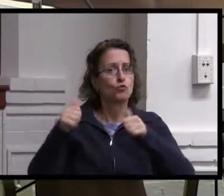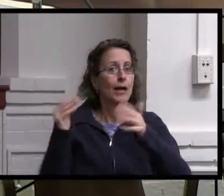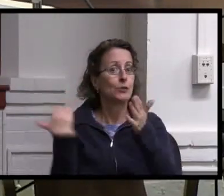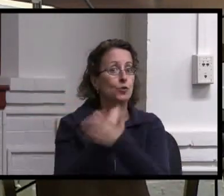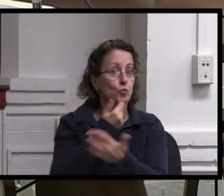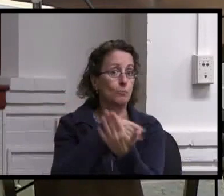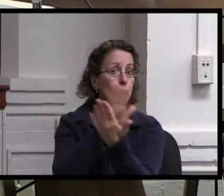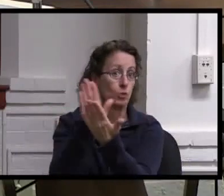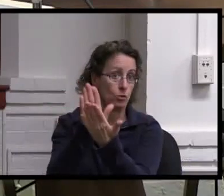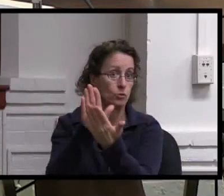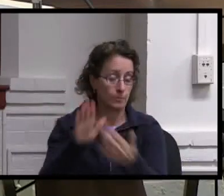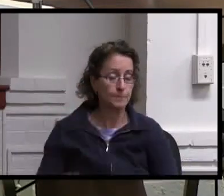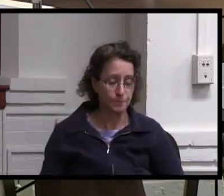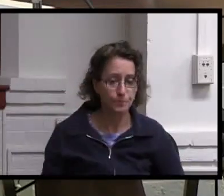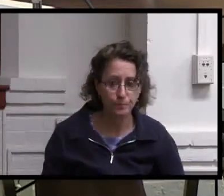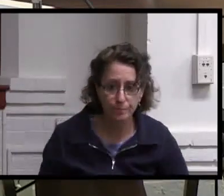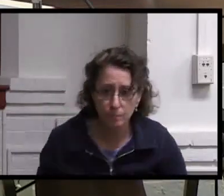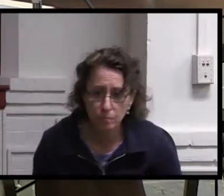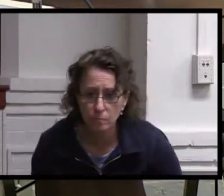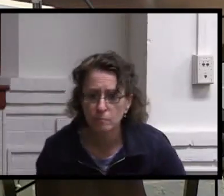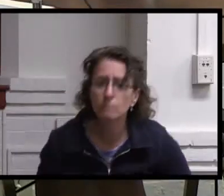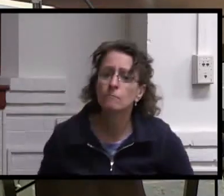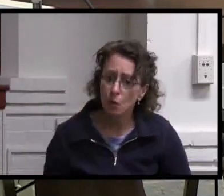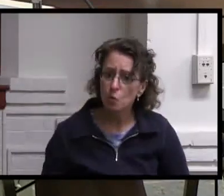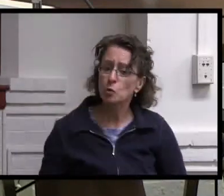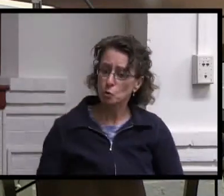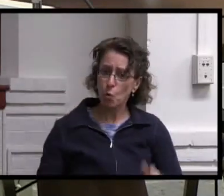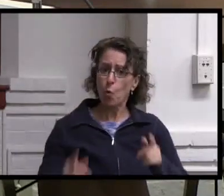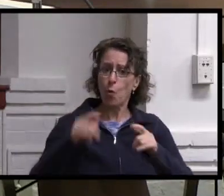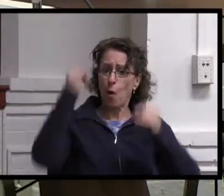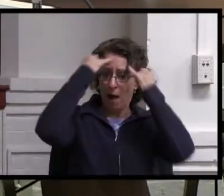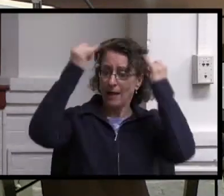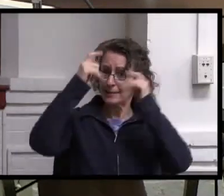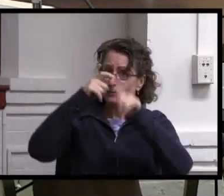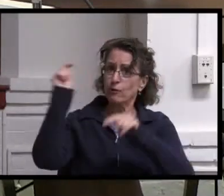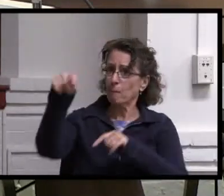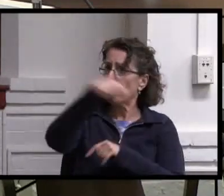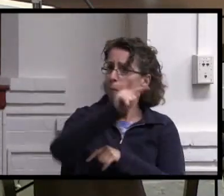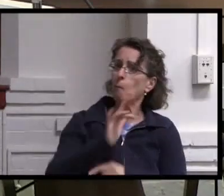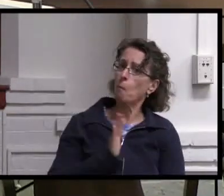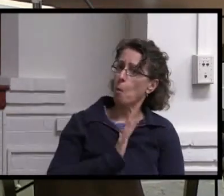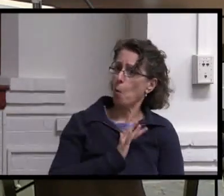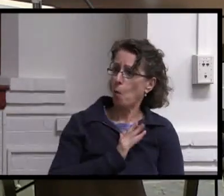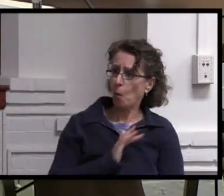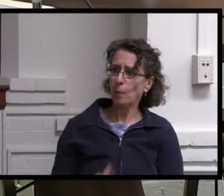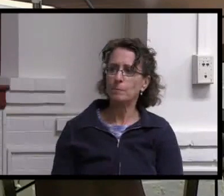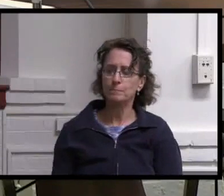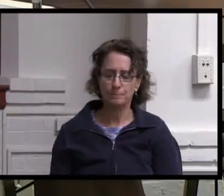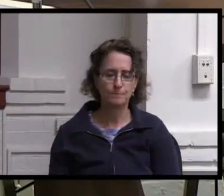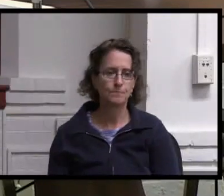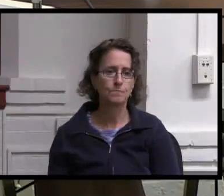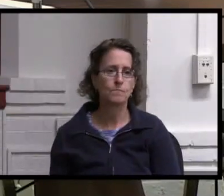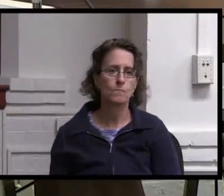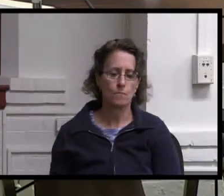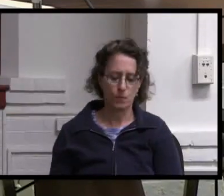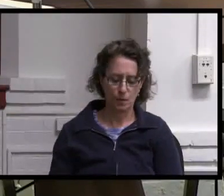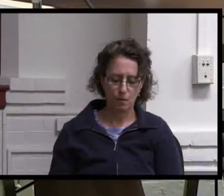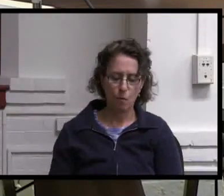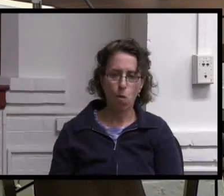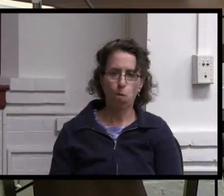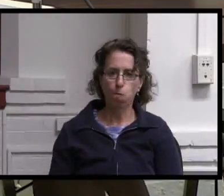have choices and options in terms of strategies and solutions. In response to, you know, the three of